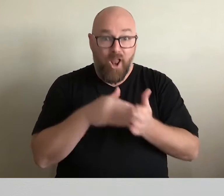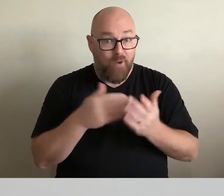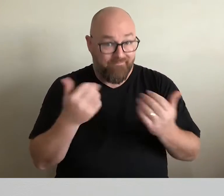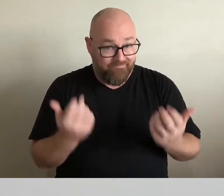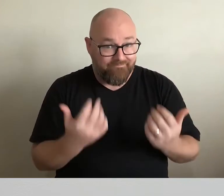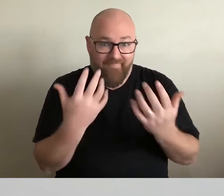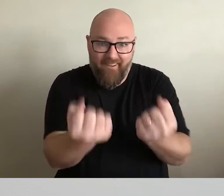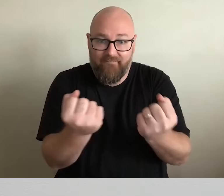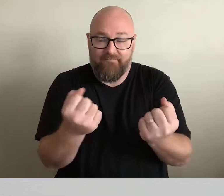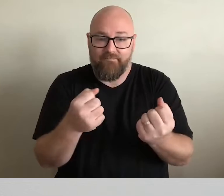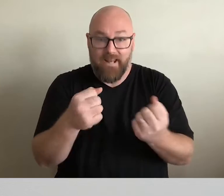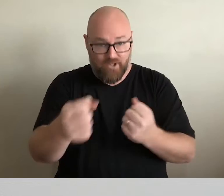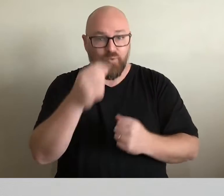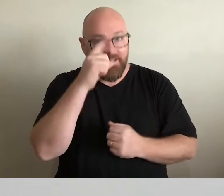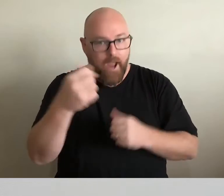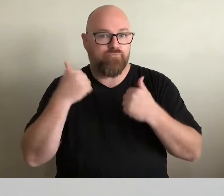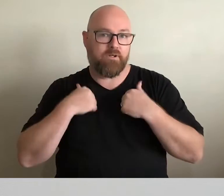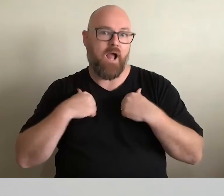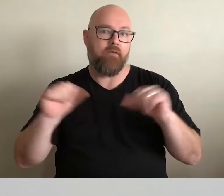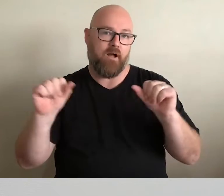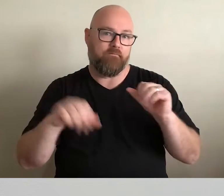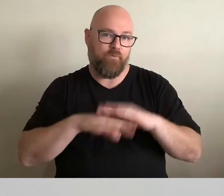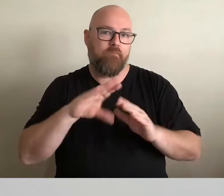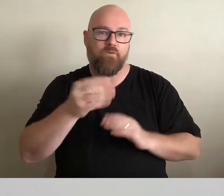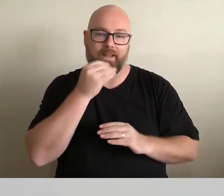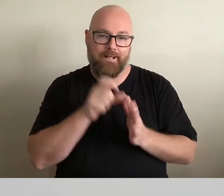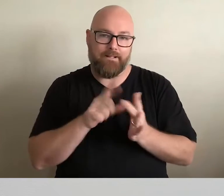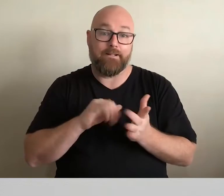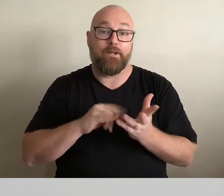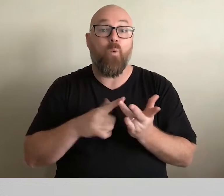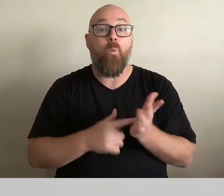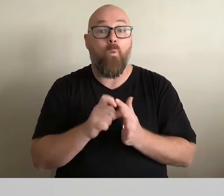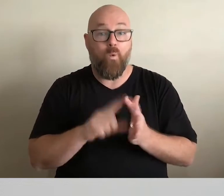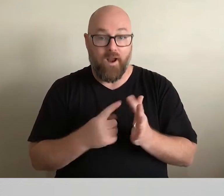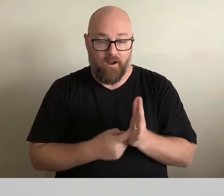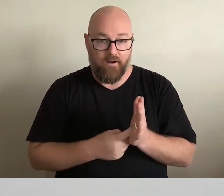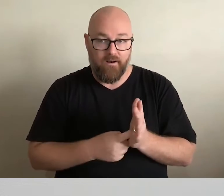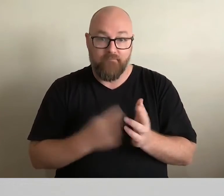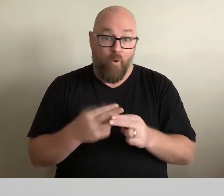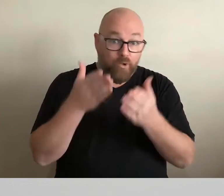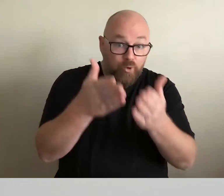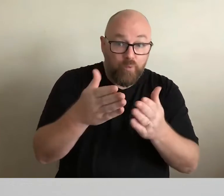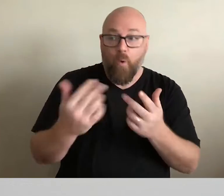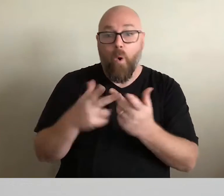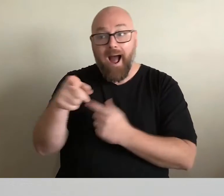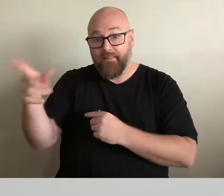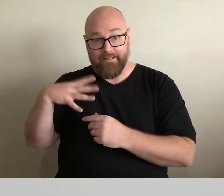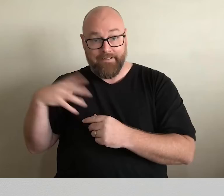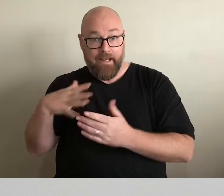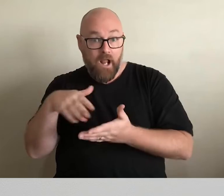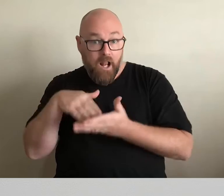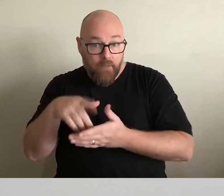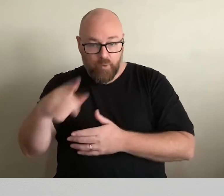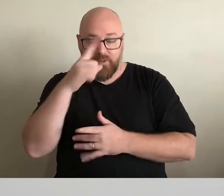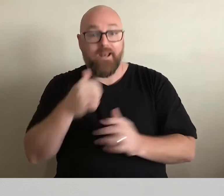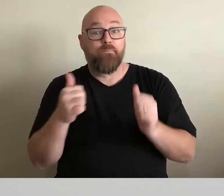it's absolutely possible to fully recover from an eating disorder. If you or those close to you need help, you can also